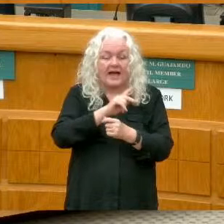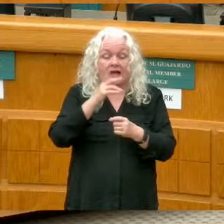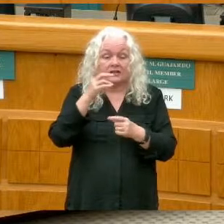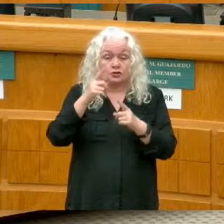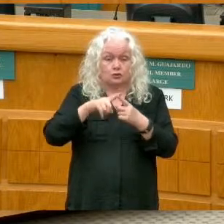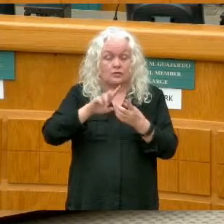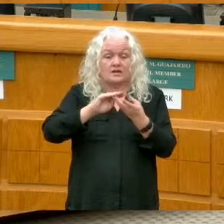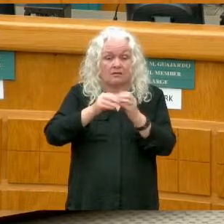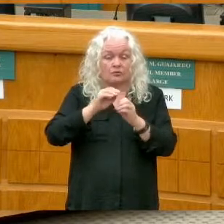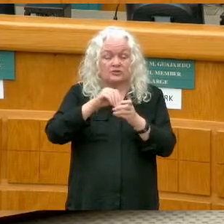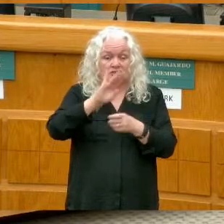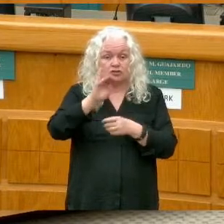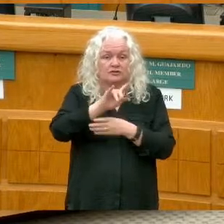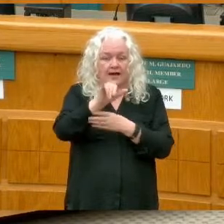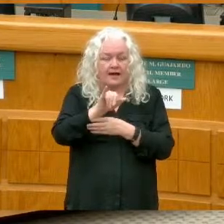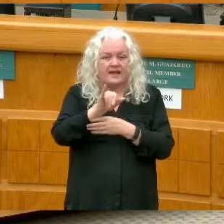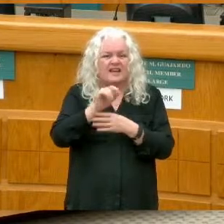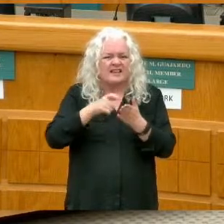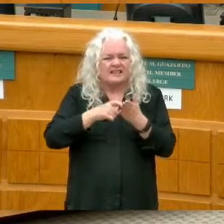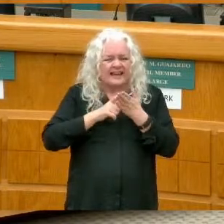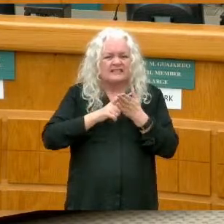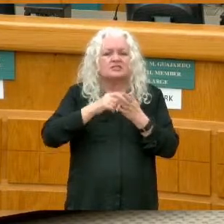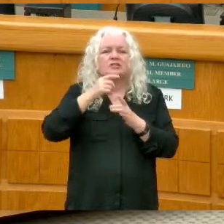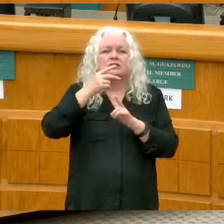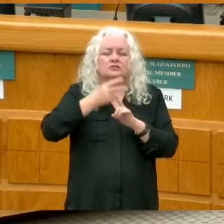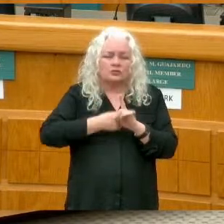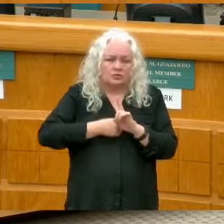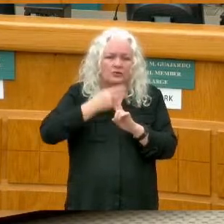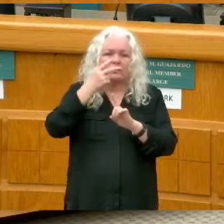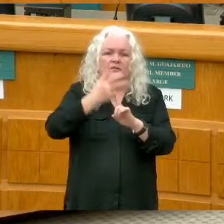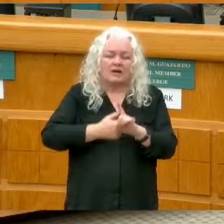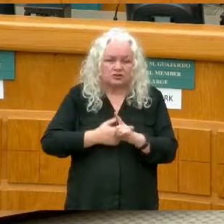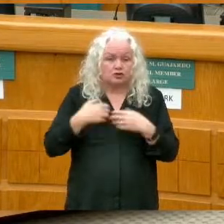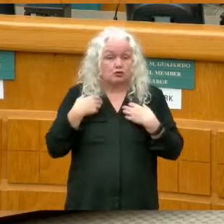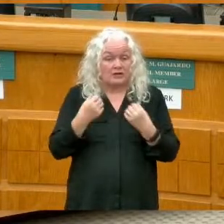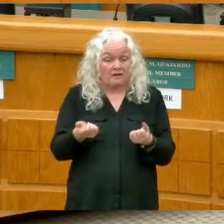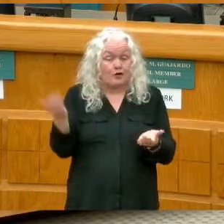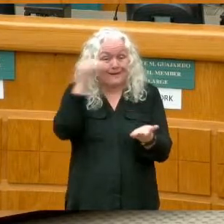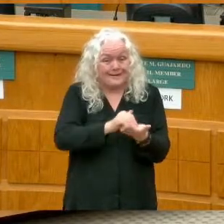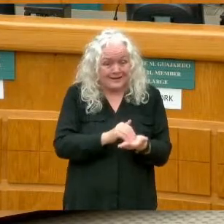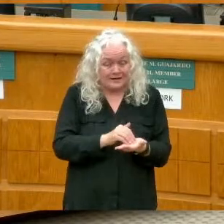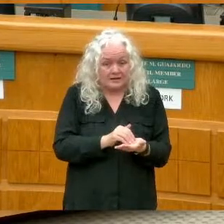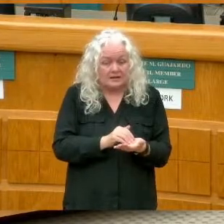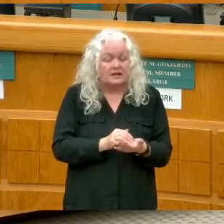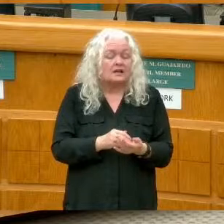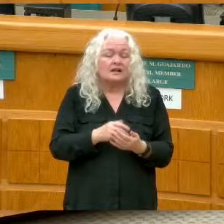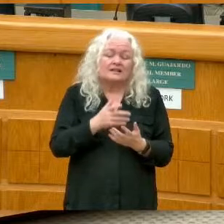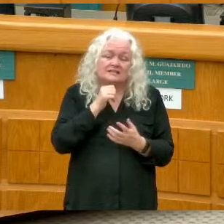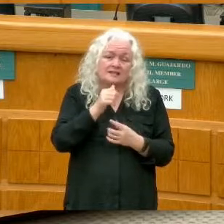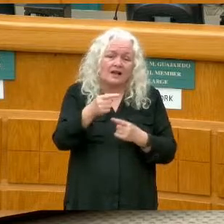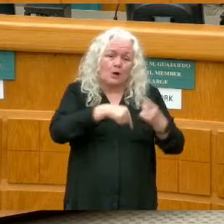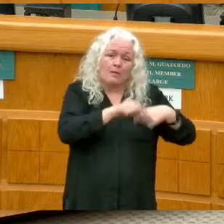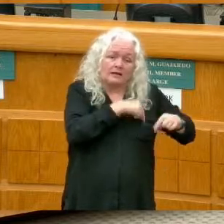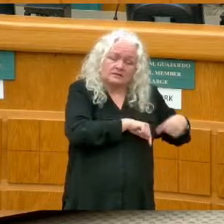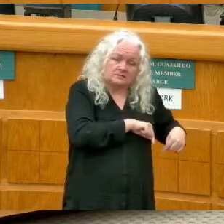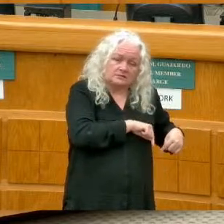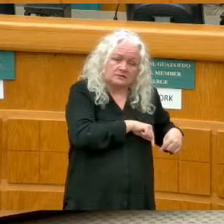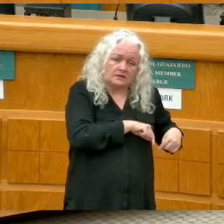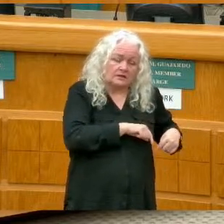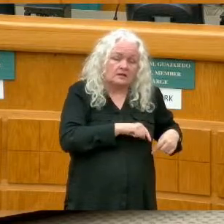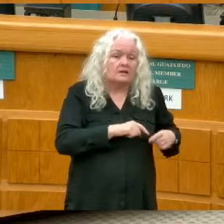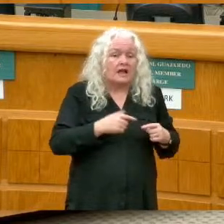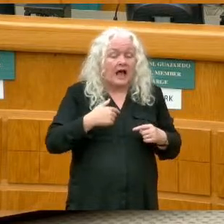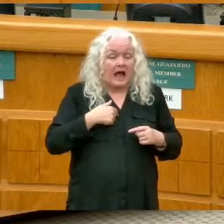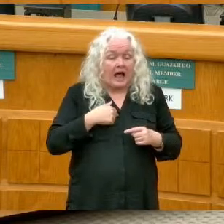July, and it would take us 2.5 to 3 months again to recover. Let's not go back there. But I